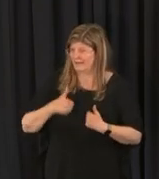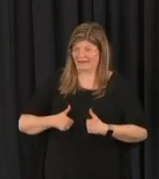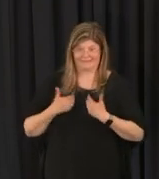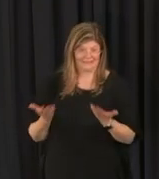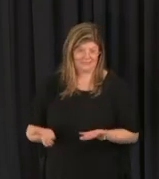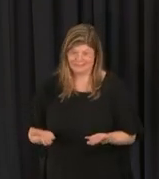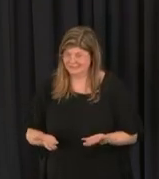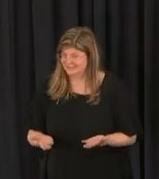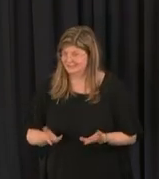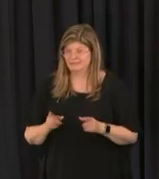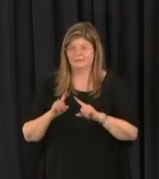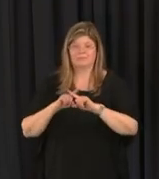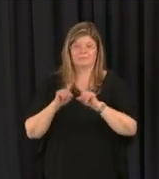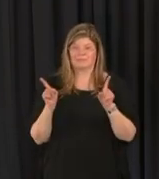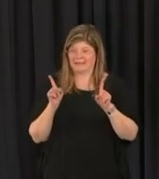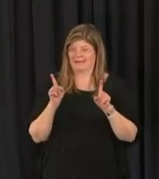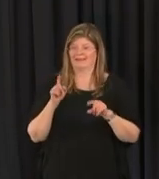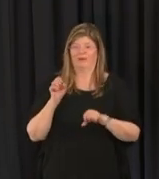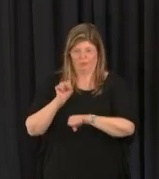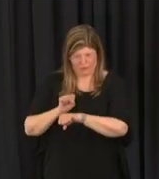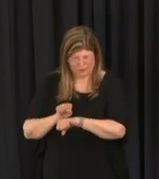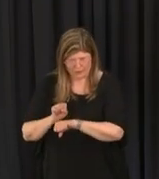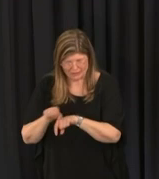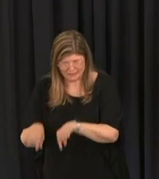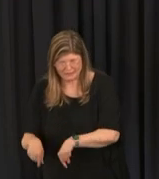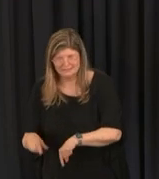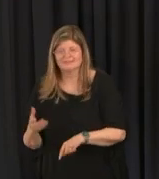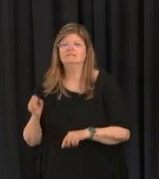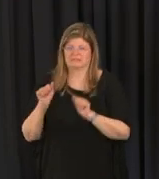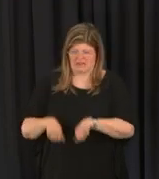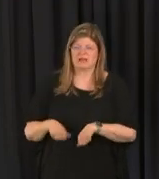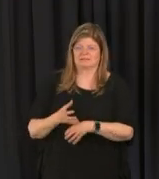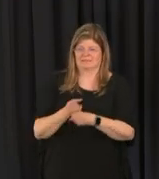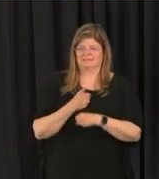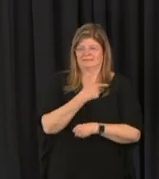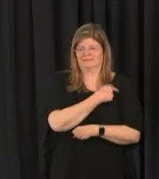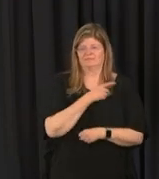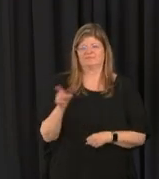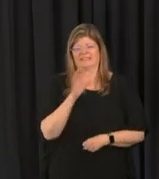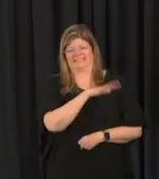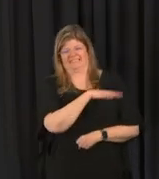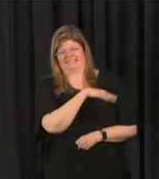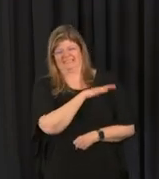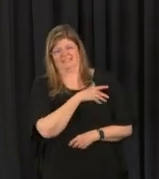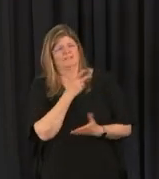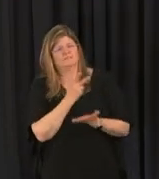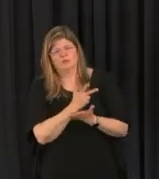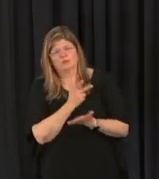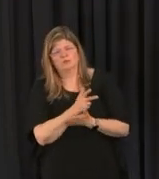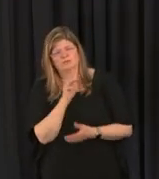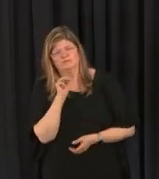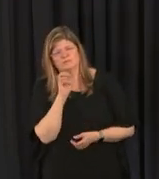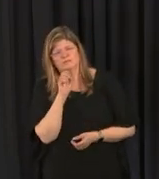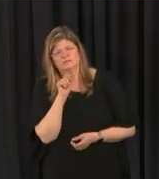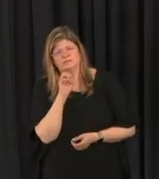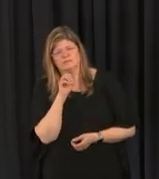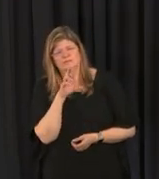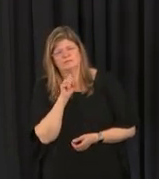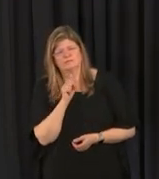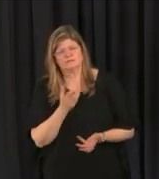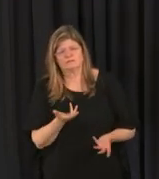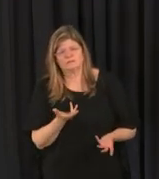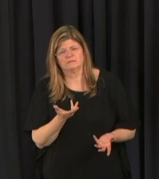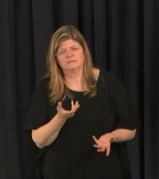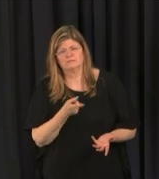here can be vaccinated in the district. Could I ask about the parking meters? Is there any, can you give us any